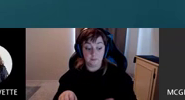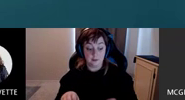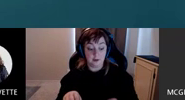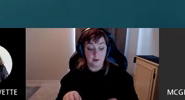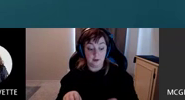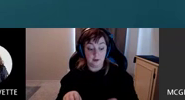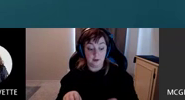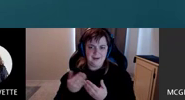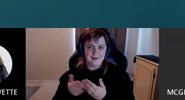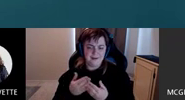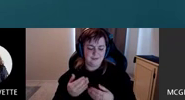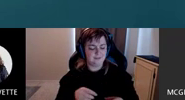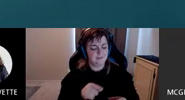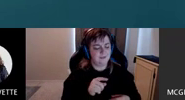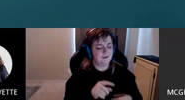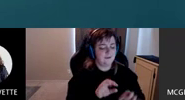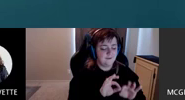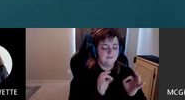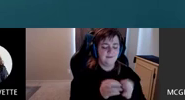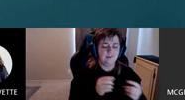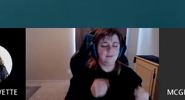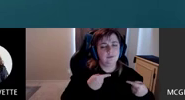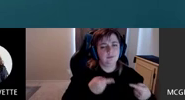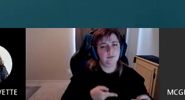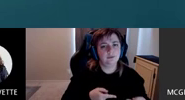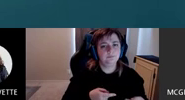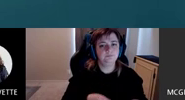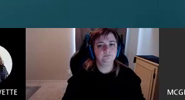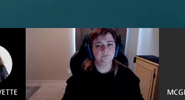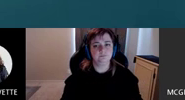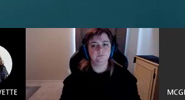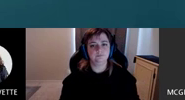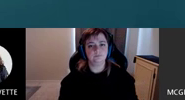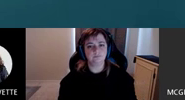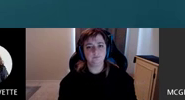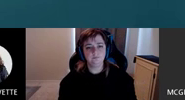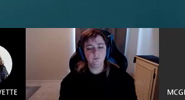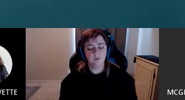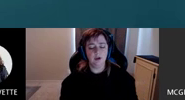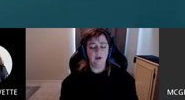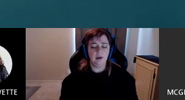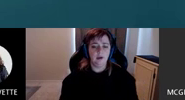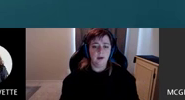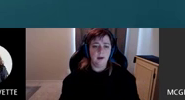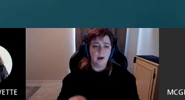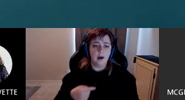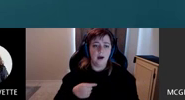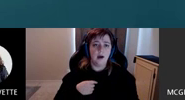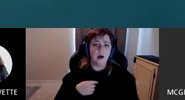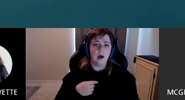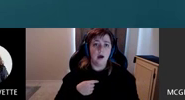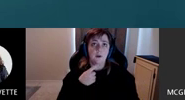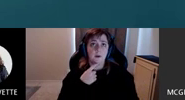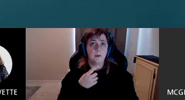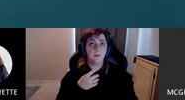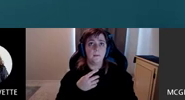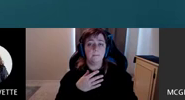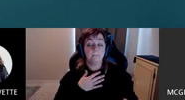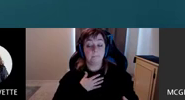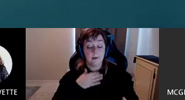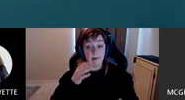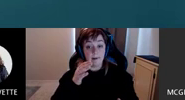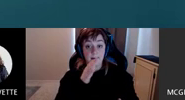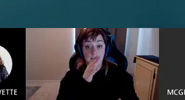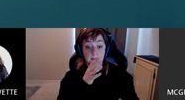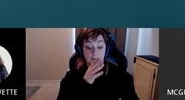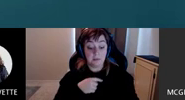I knew my parents would get scared when I'd leave to go places. I remember when I told my mom I was going to Baghdad, she didn't tell